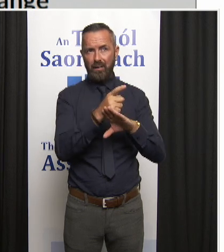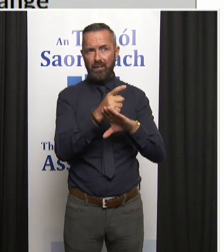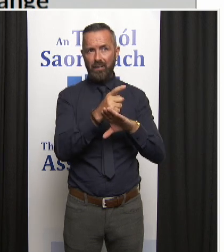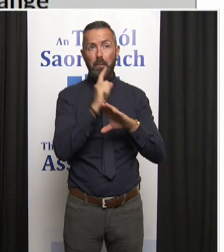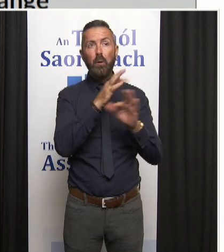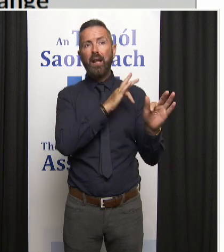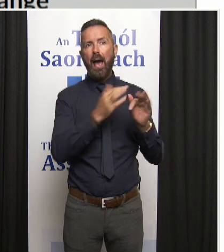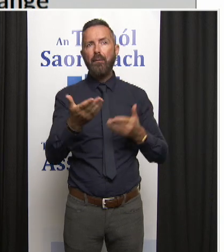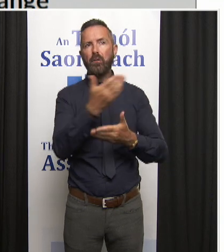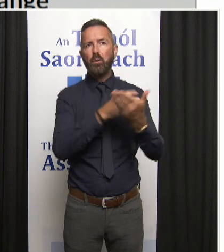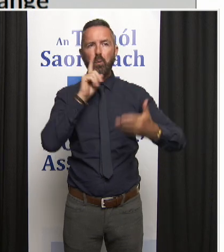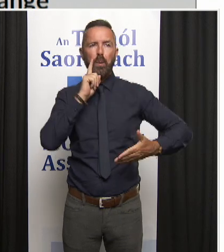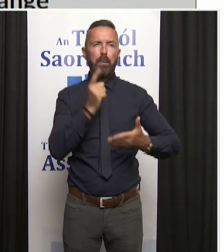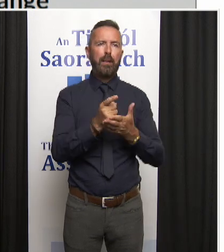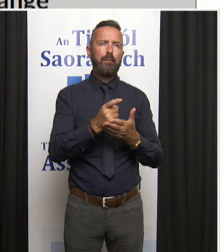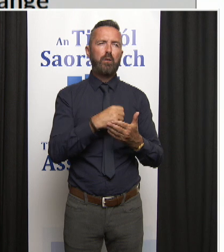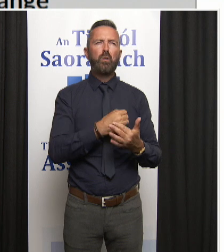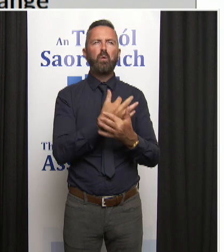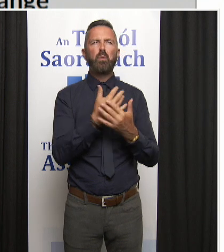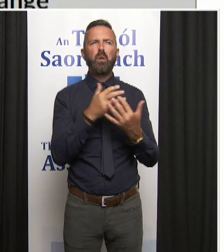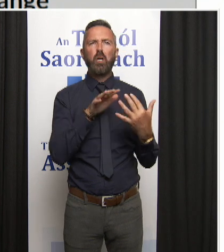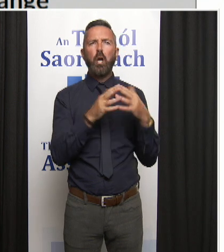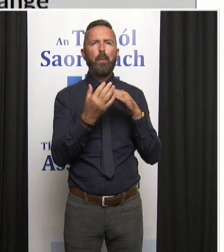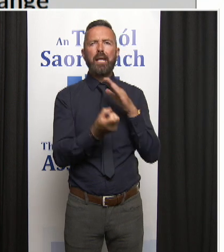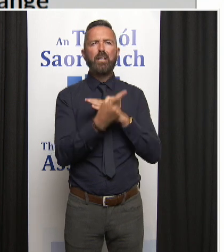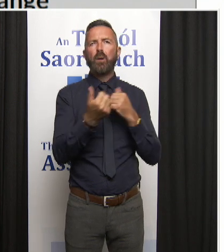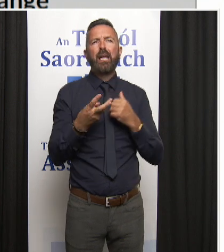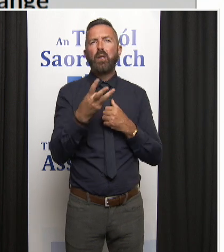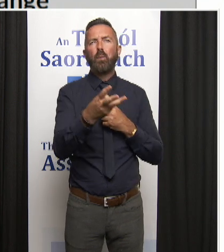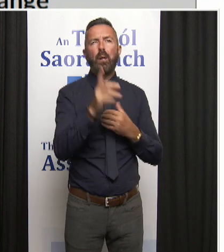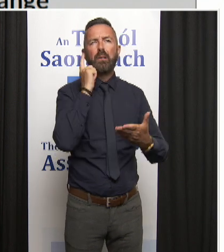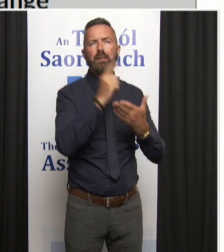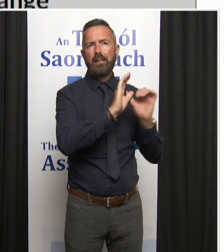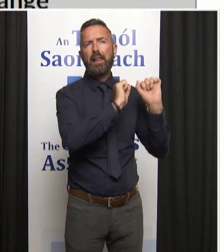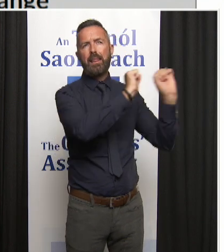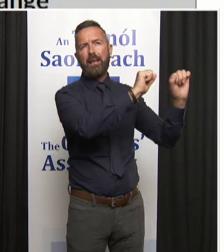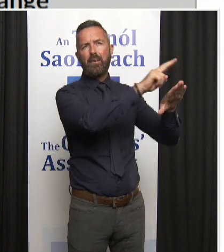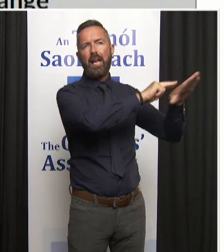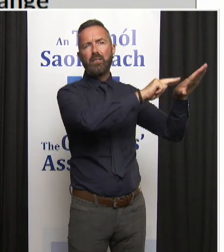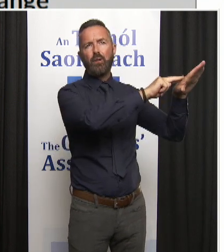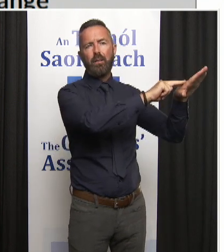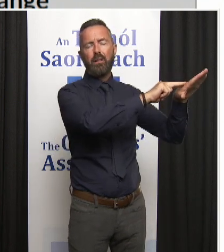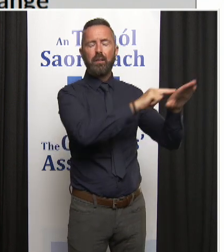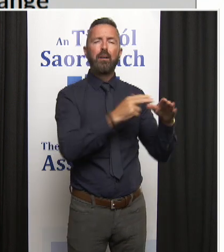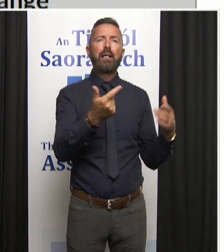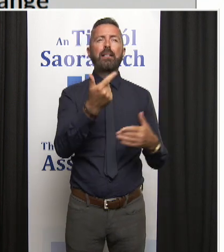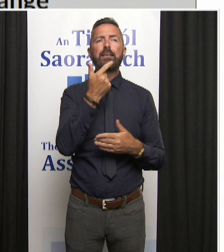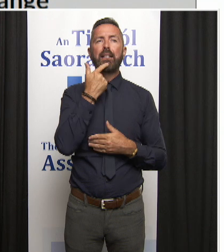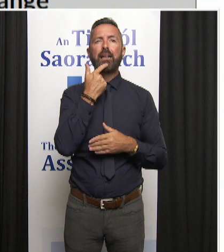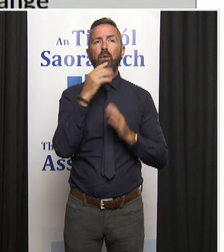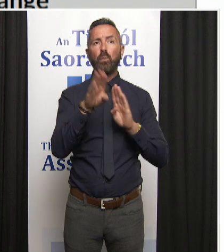discussions, we believed that there was a much too complex issue and decided to leave it. And the second issue was with regard to the